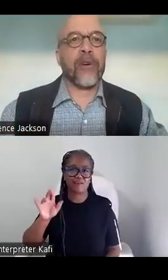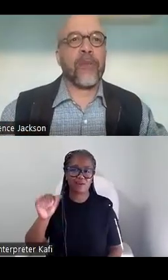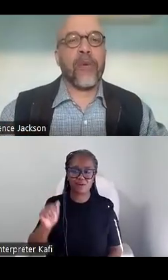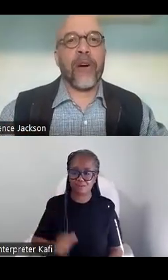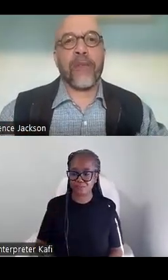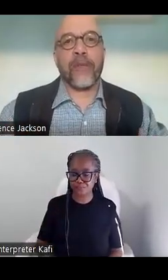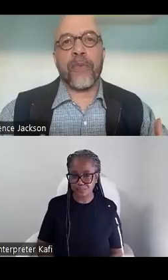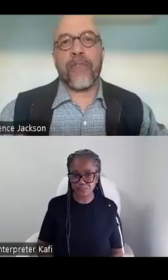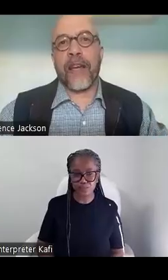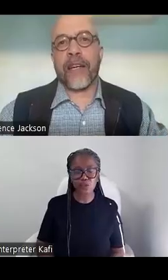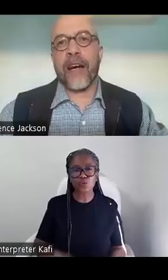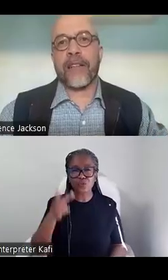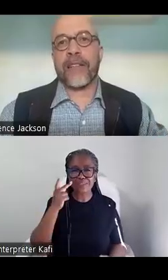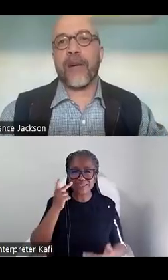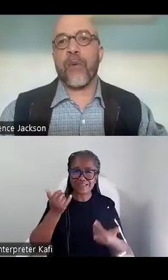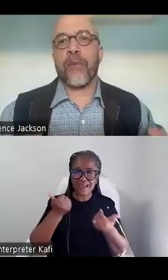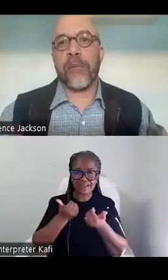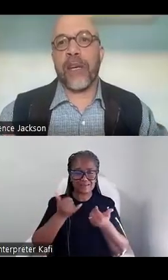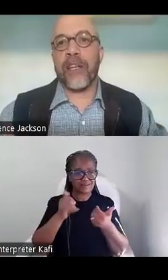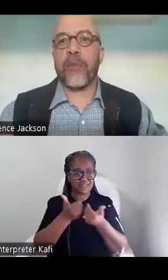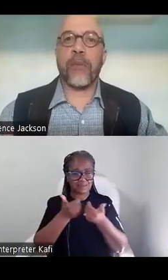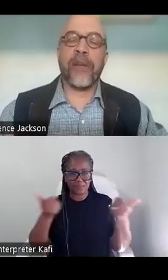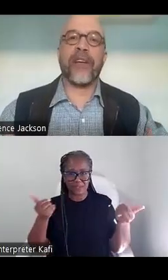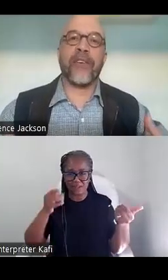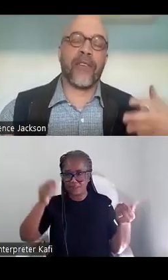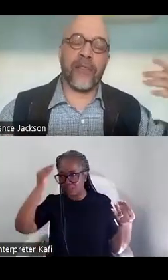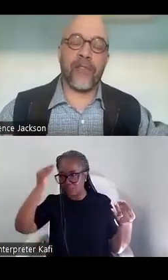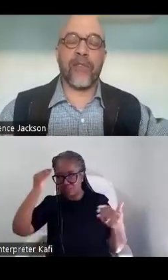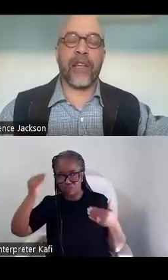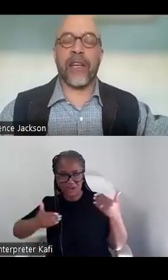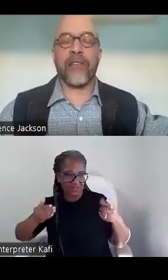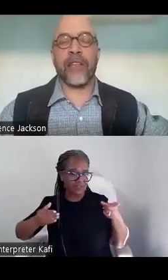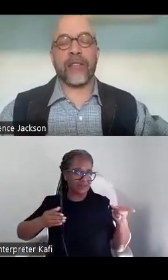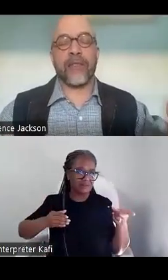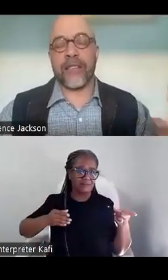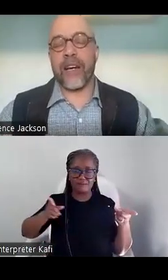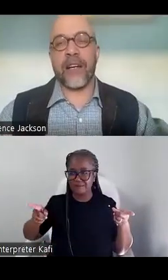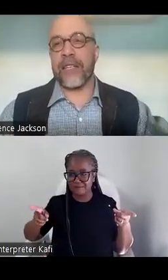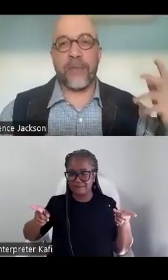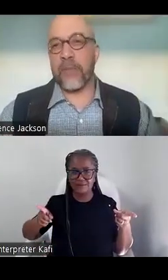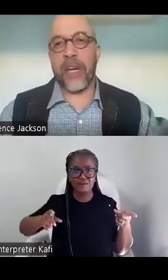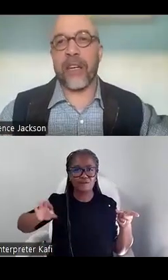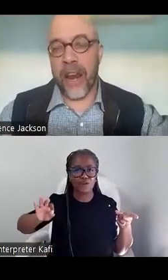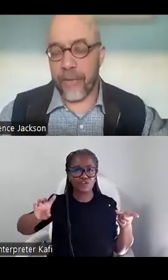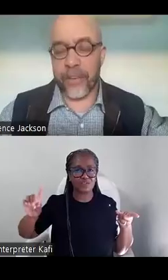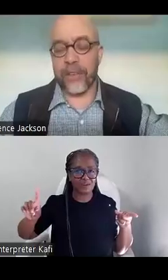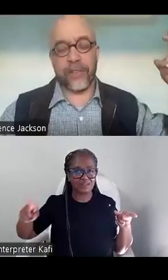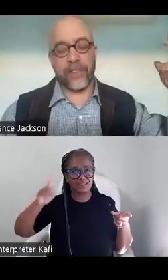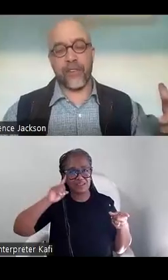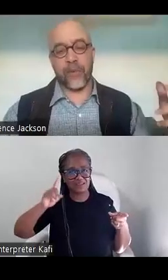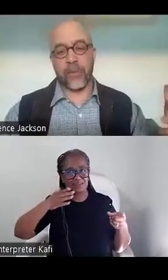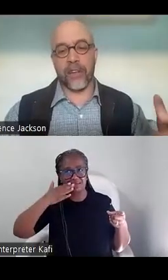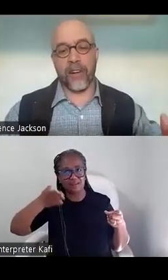people are thank God that they were made human beings, and Delaney thanks God that he was made an